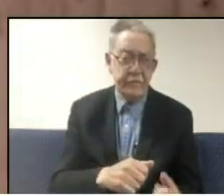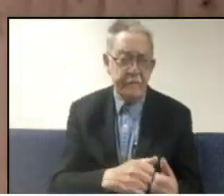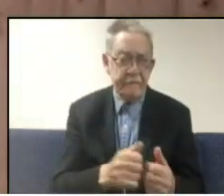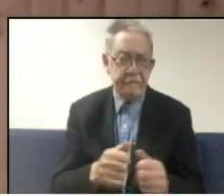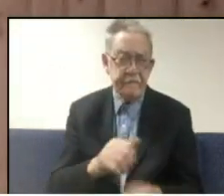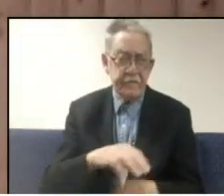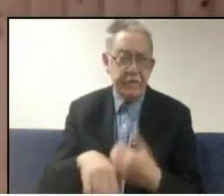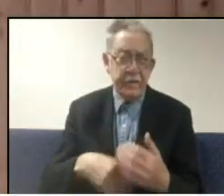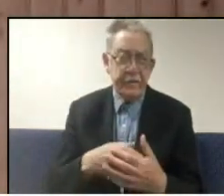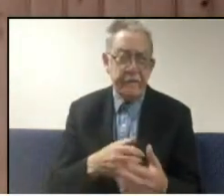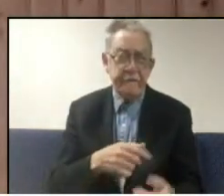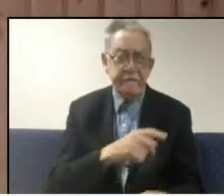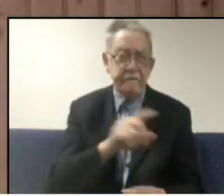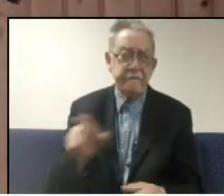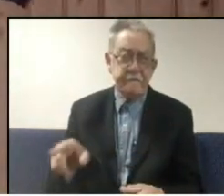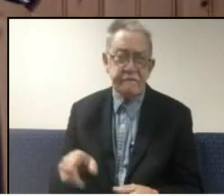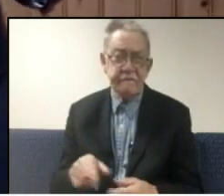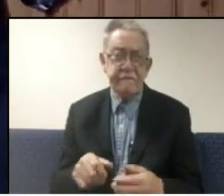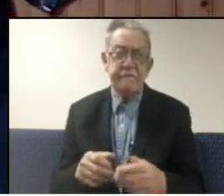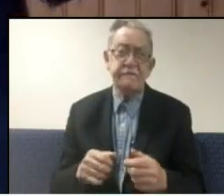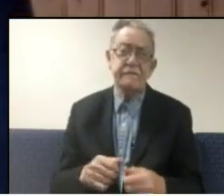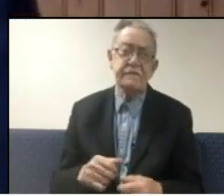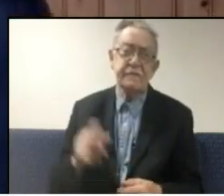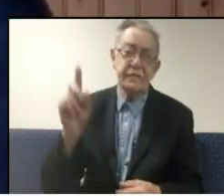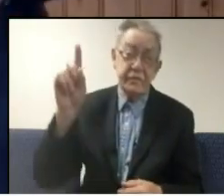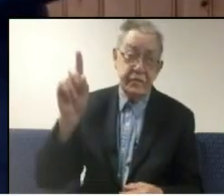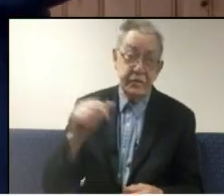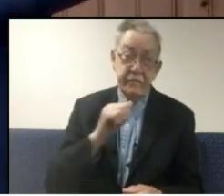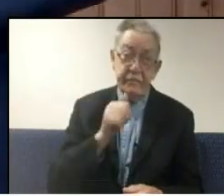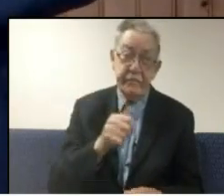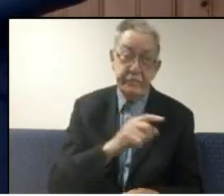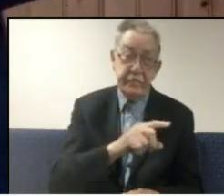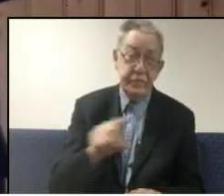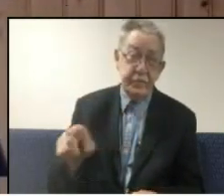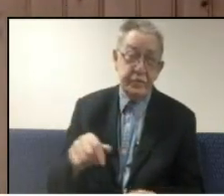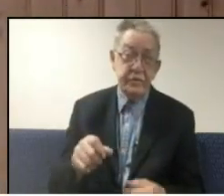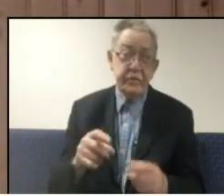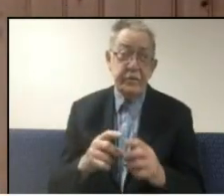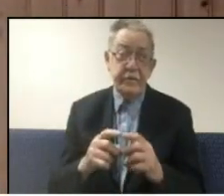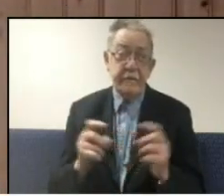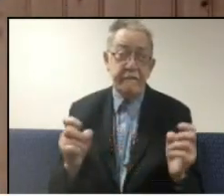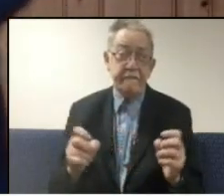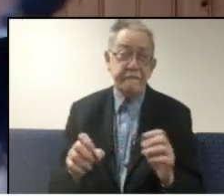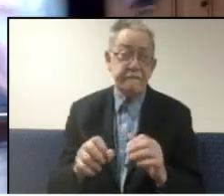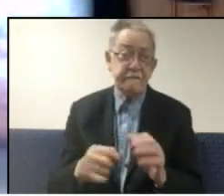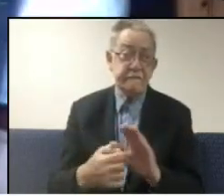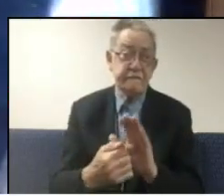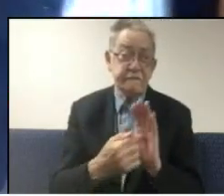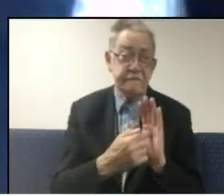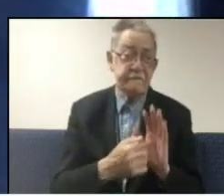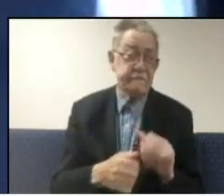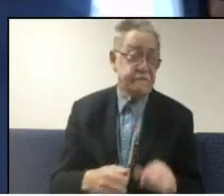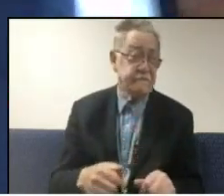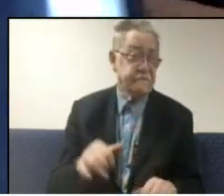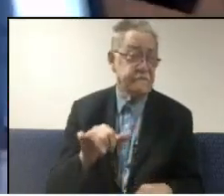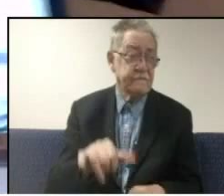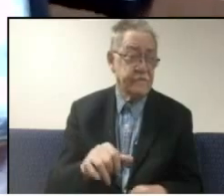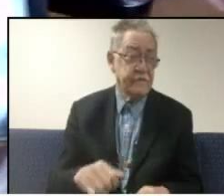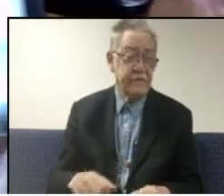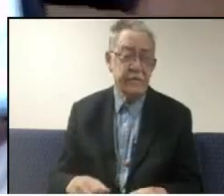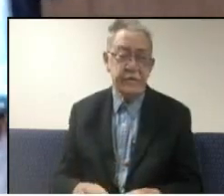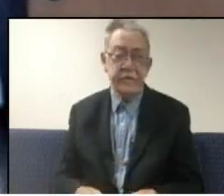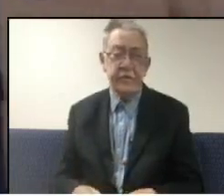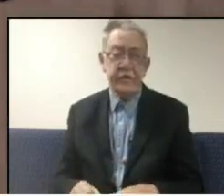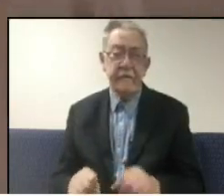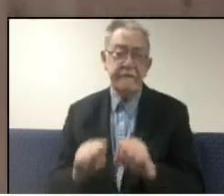and glory will go to Him and not to you. A great example of that was this social outcast that we